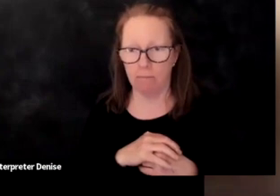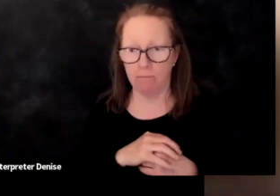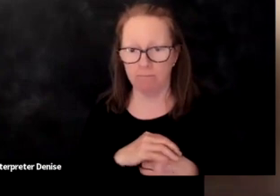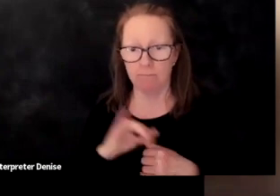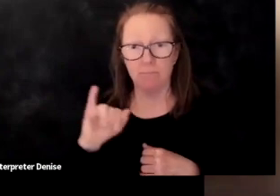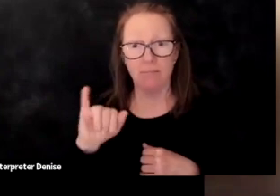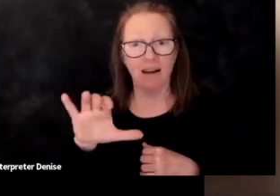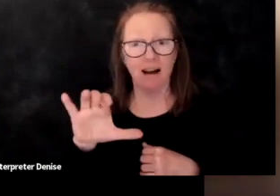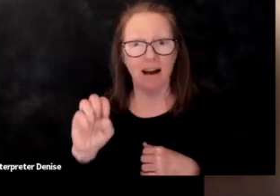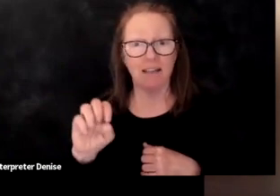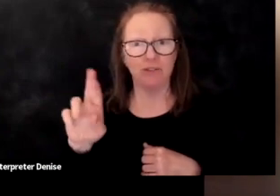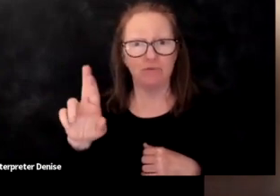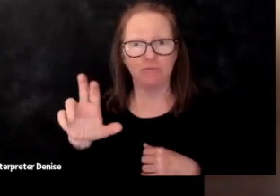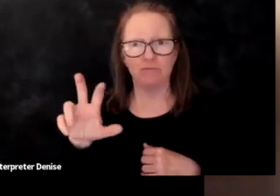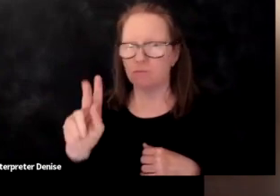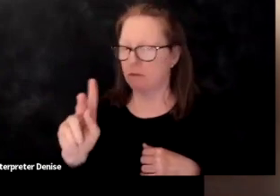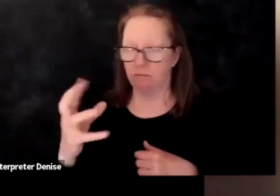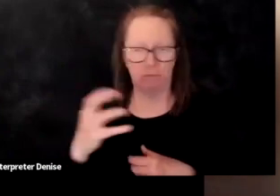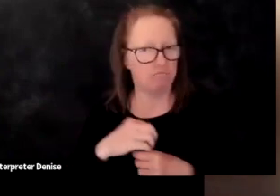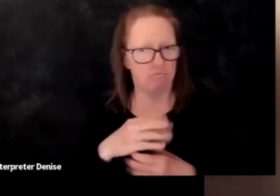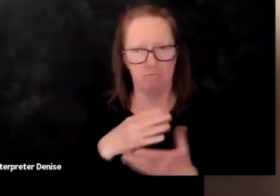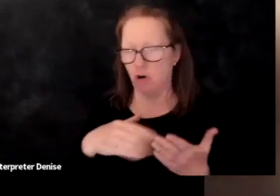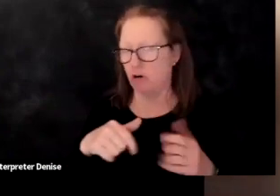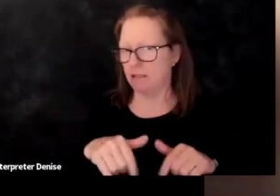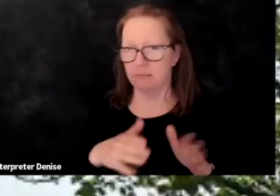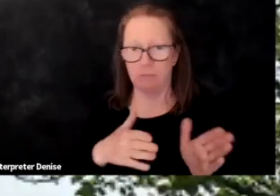this plan, no.